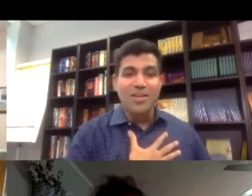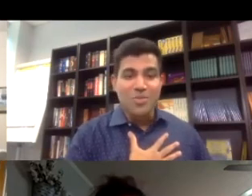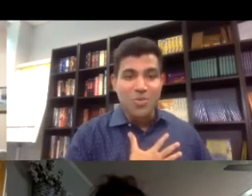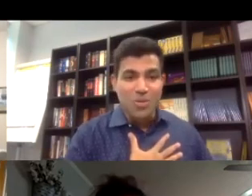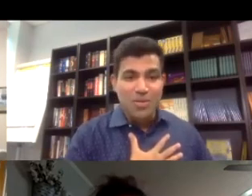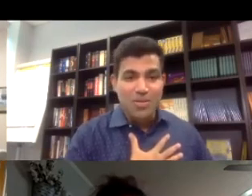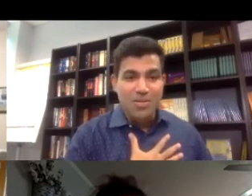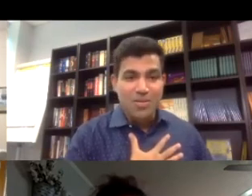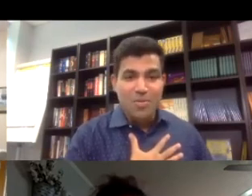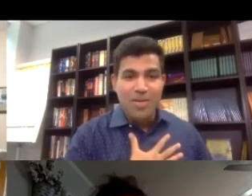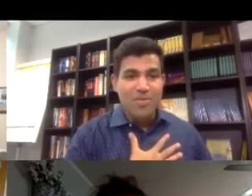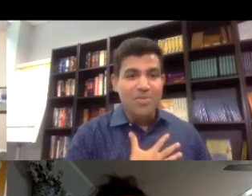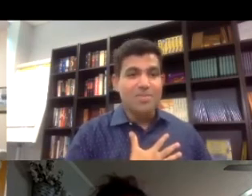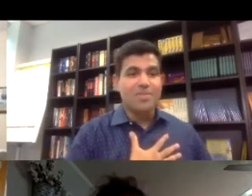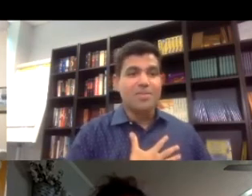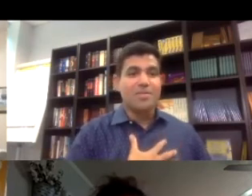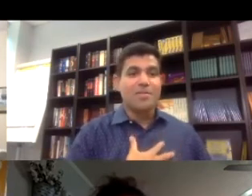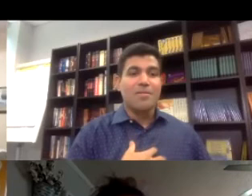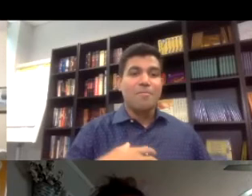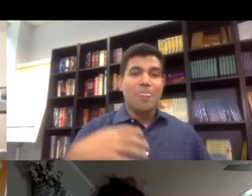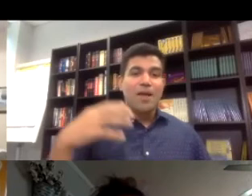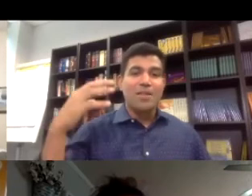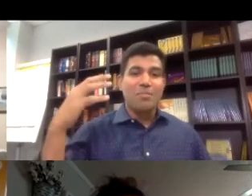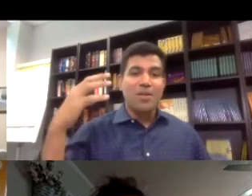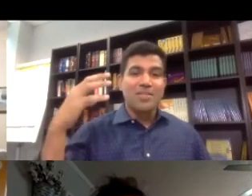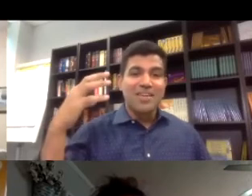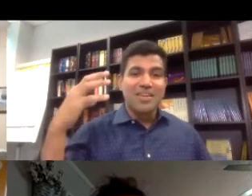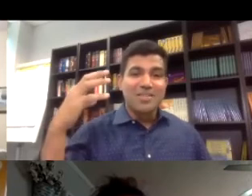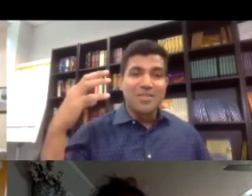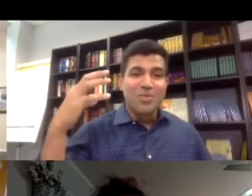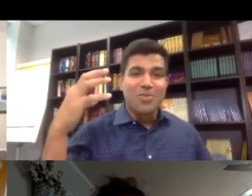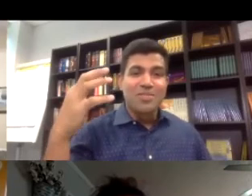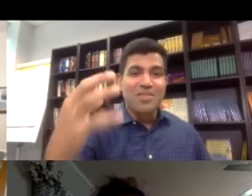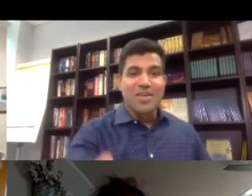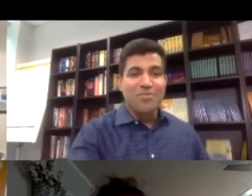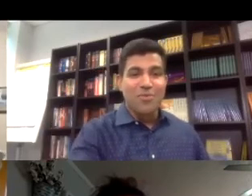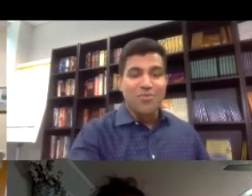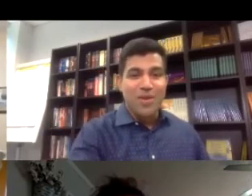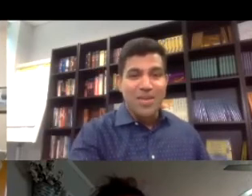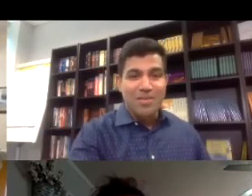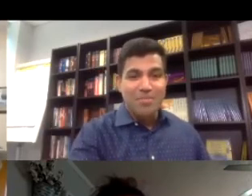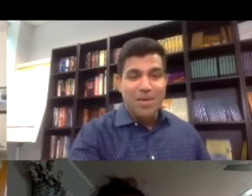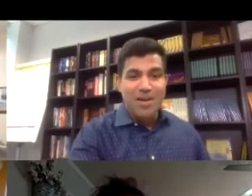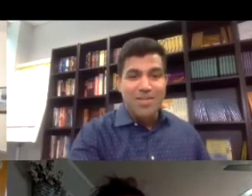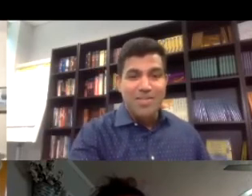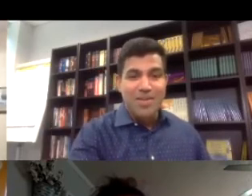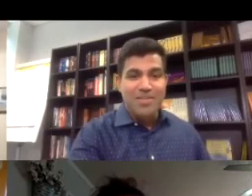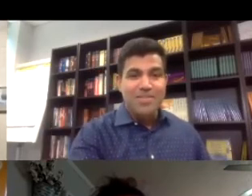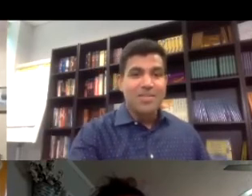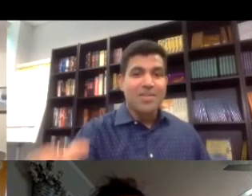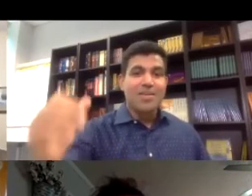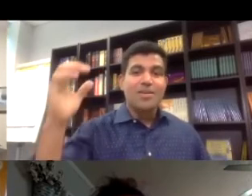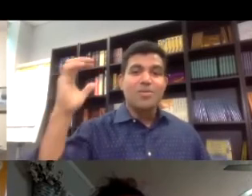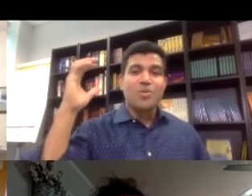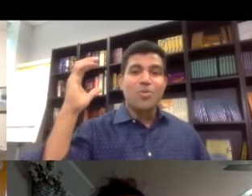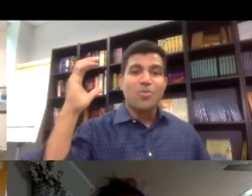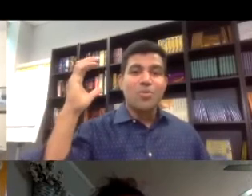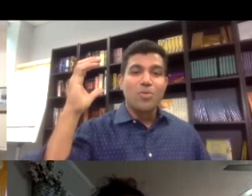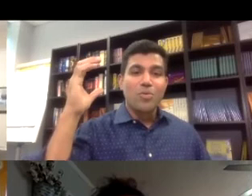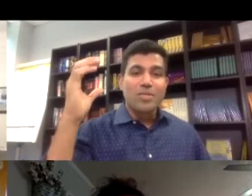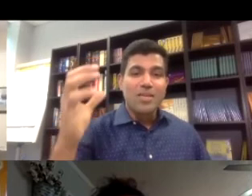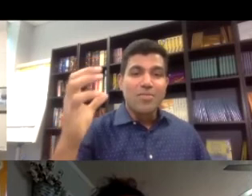in Sunday school. Oh my goodness. And the blessing is you are receiving it for free by God's grace.